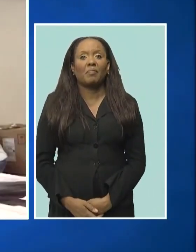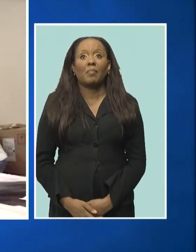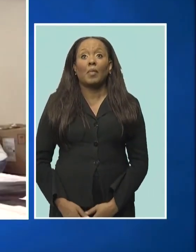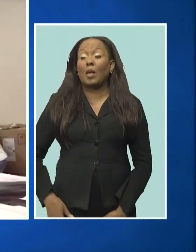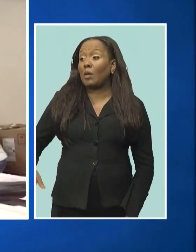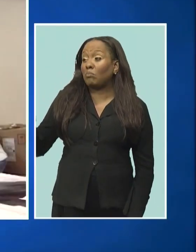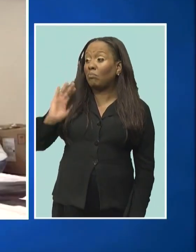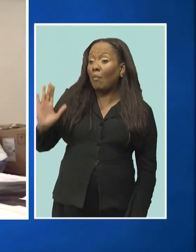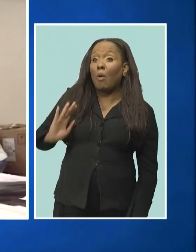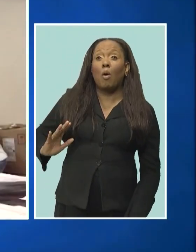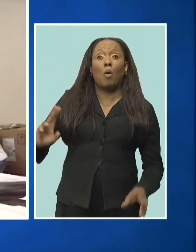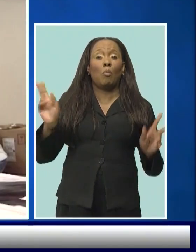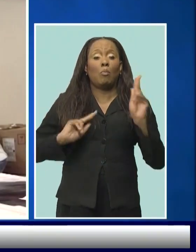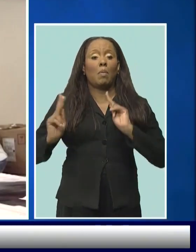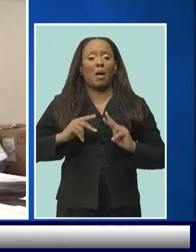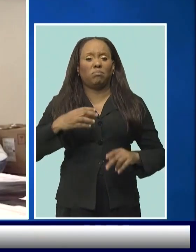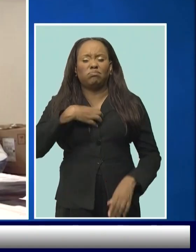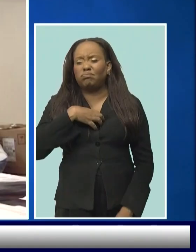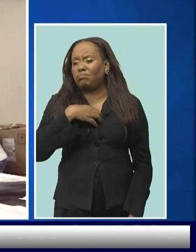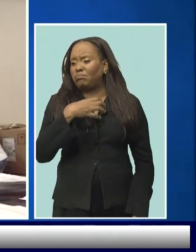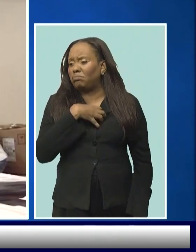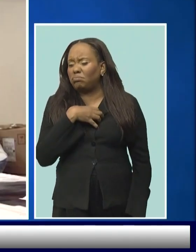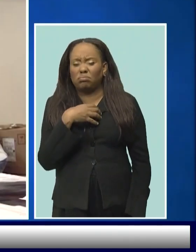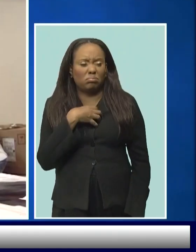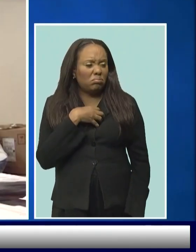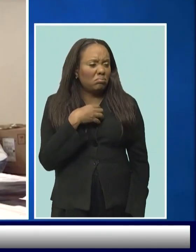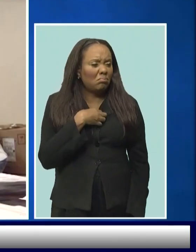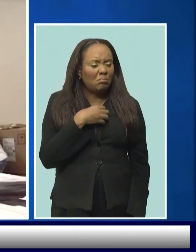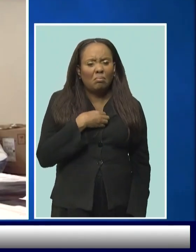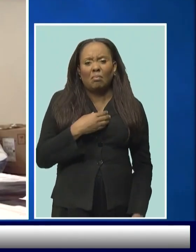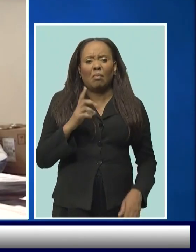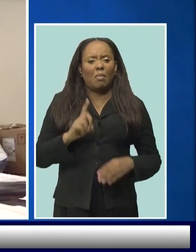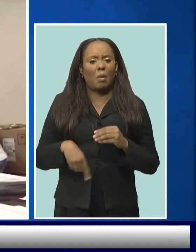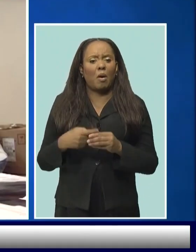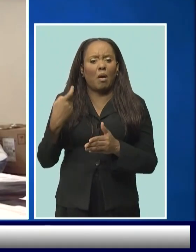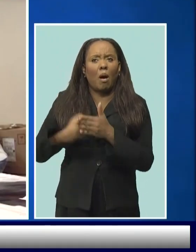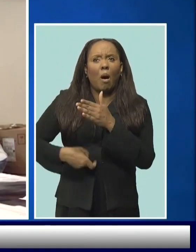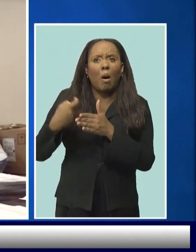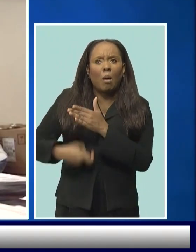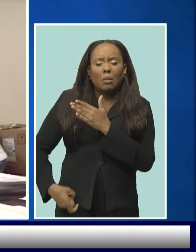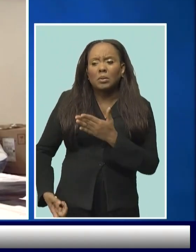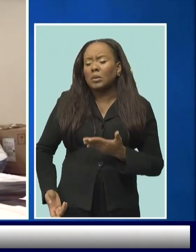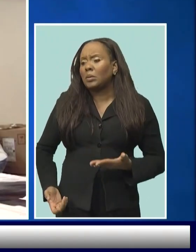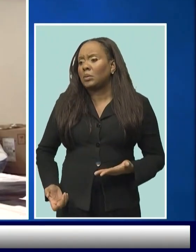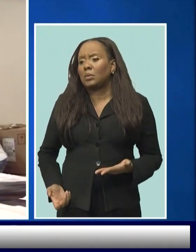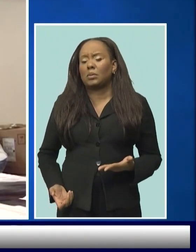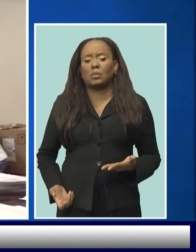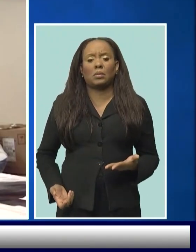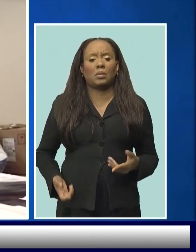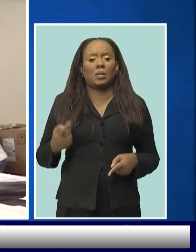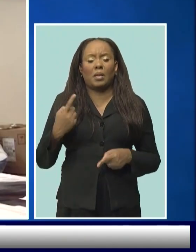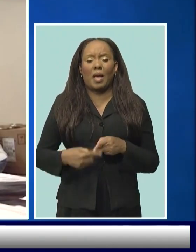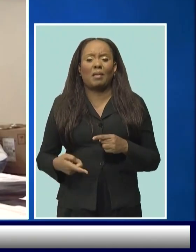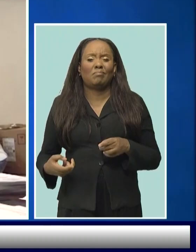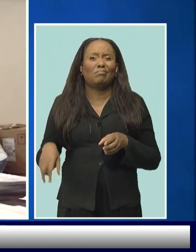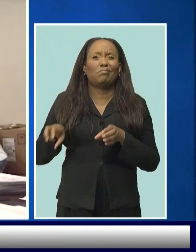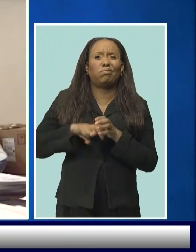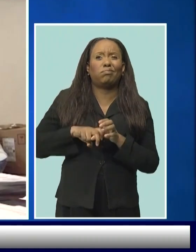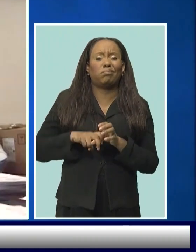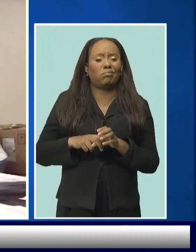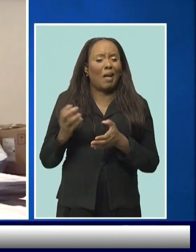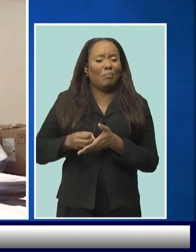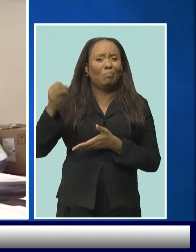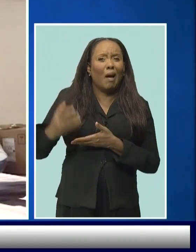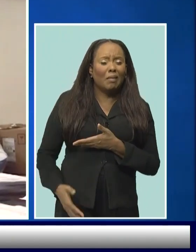about the price of the actual tariff to be able to get a seat coming into Barbados. I